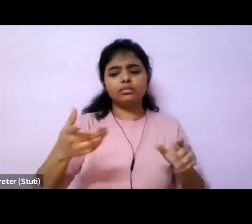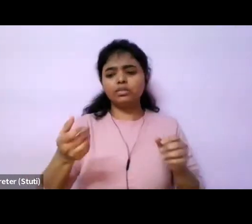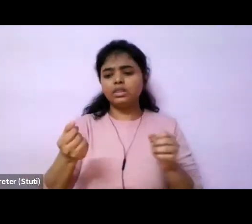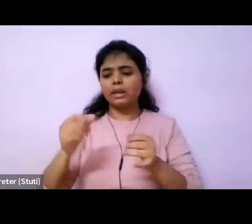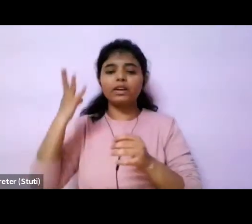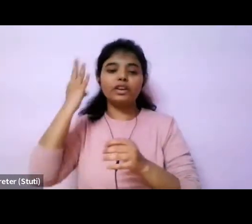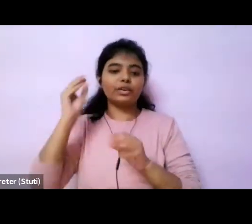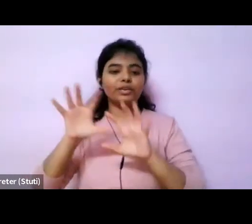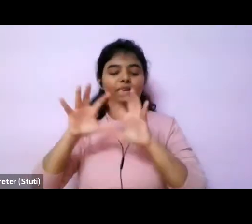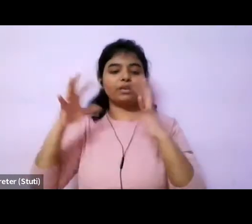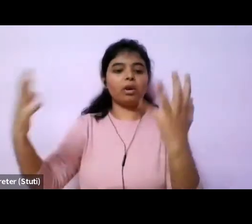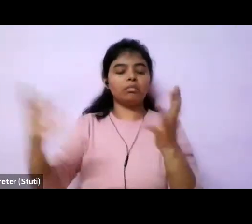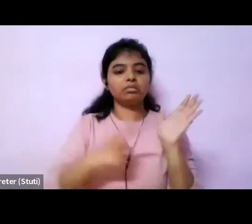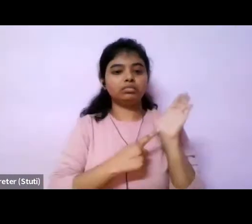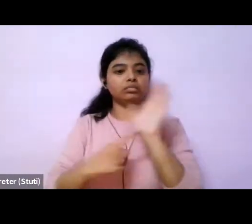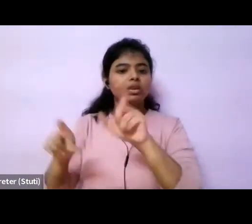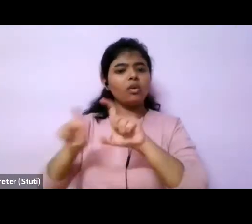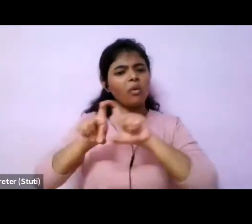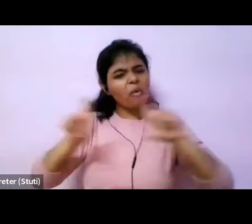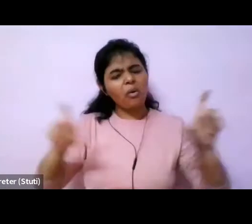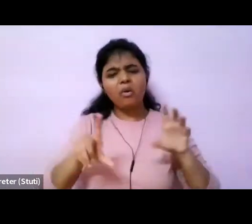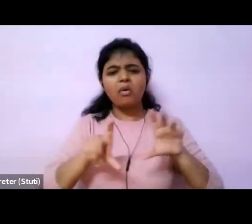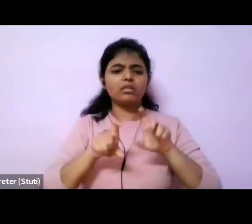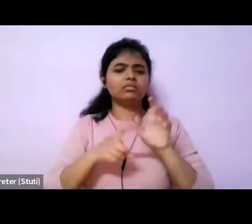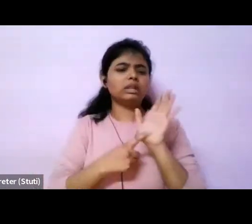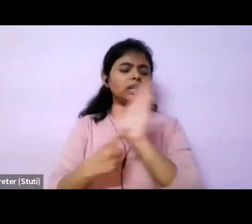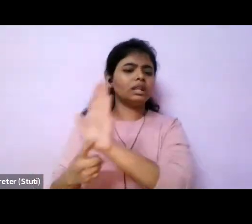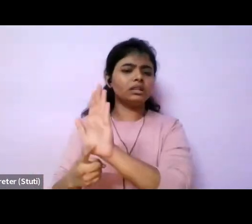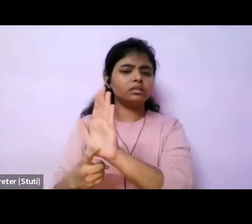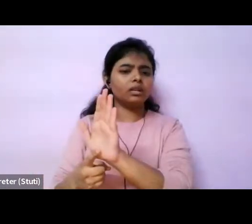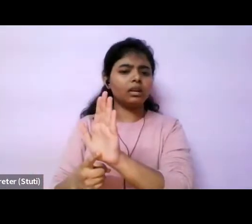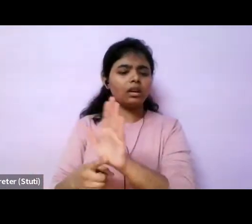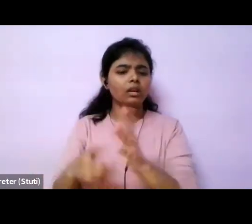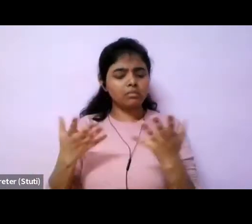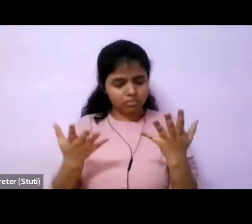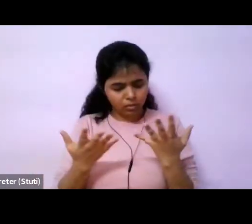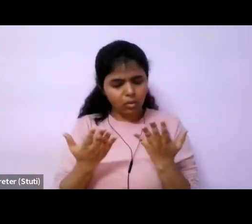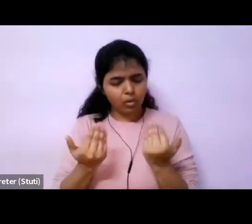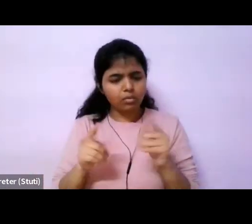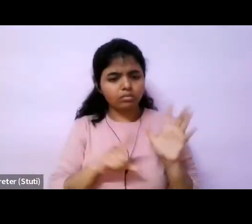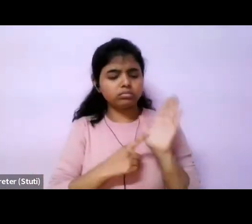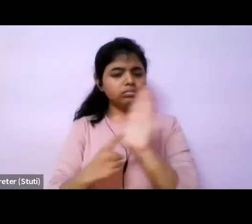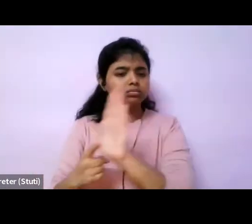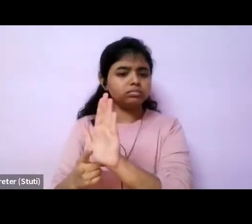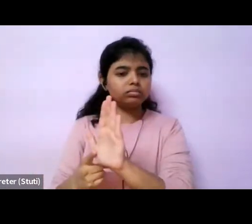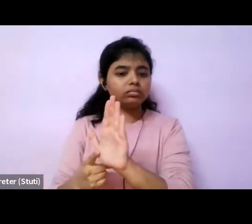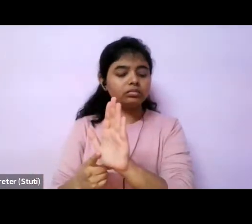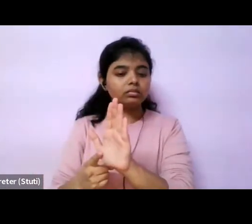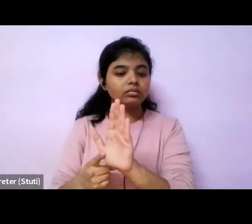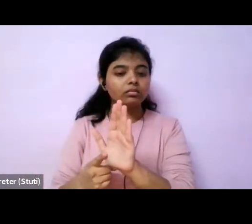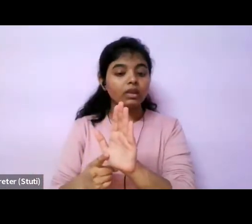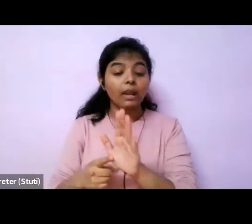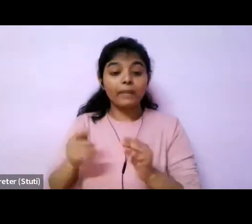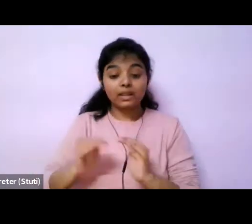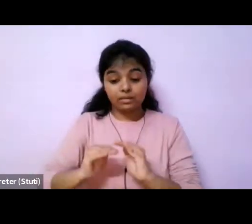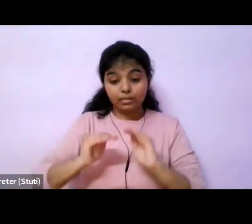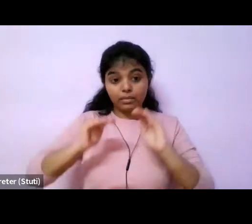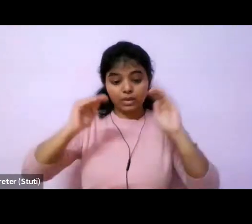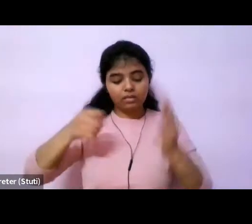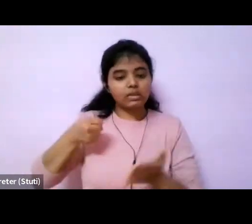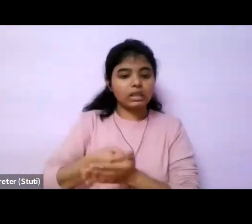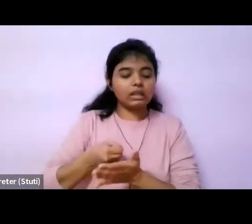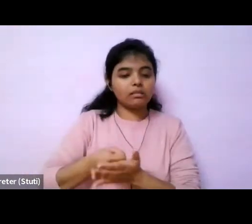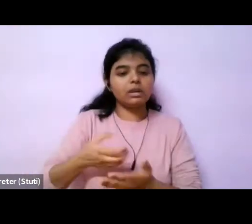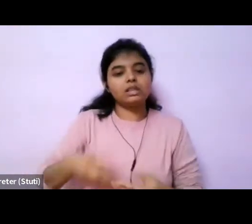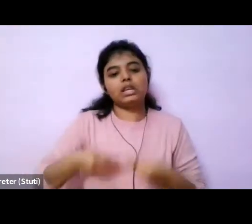world clearly transforms discreditable into discredited. Consequently, it is perceived as a transgression from those on the other side.